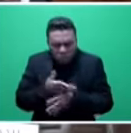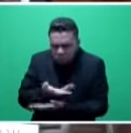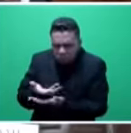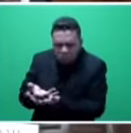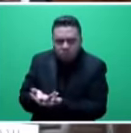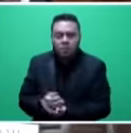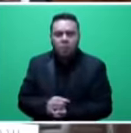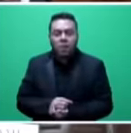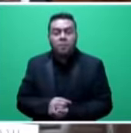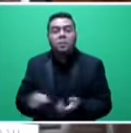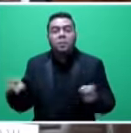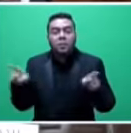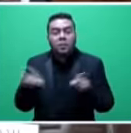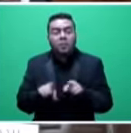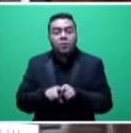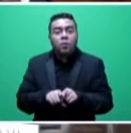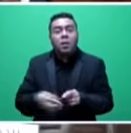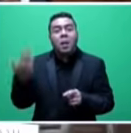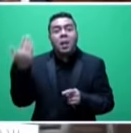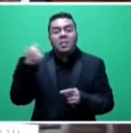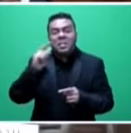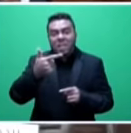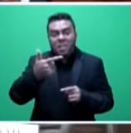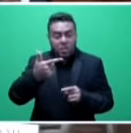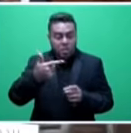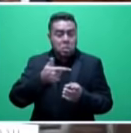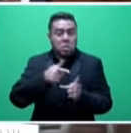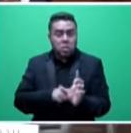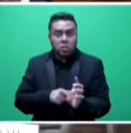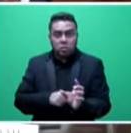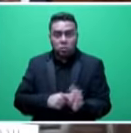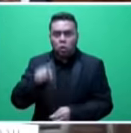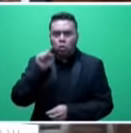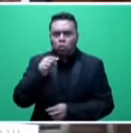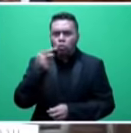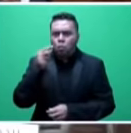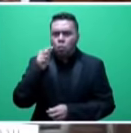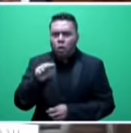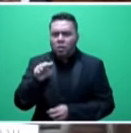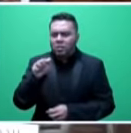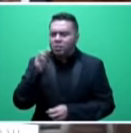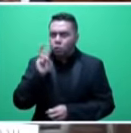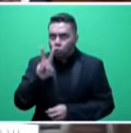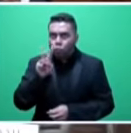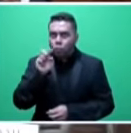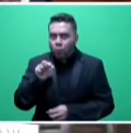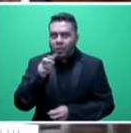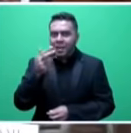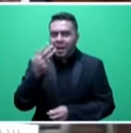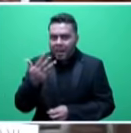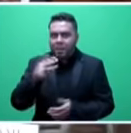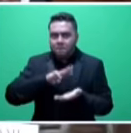average actual expenditure for the last 7 years is around 2.9 billion, Mr. Speaker, sir, and the revenue around 2.6